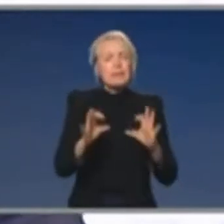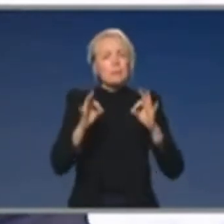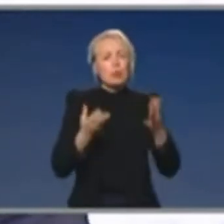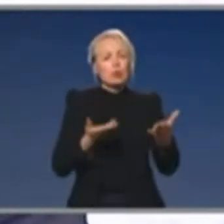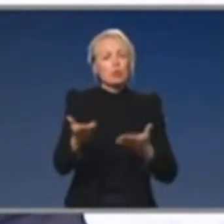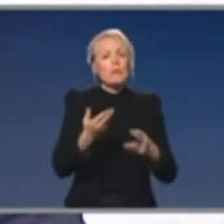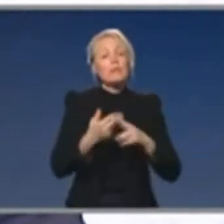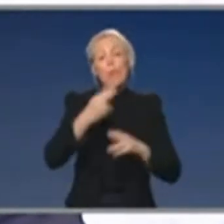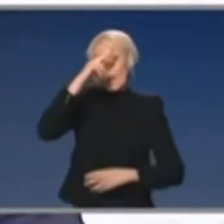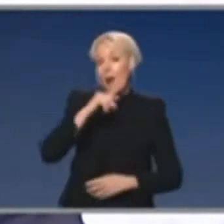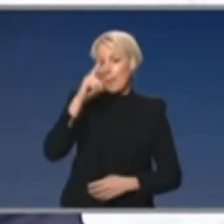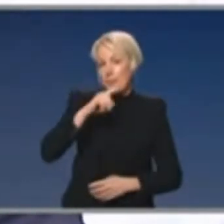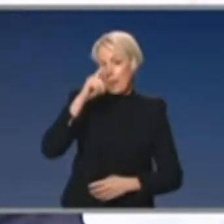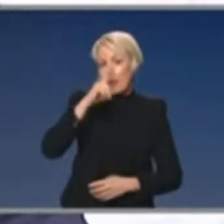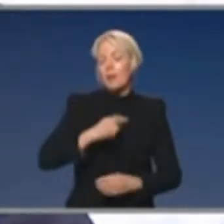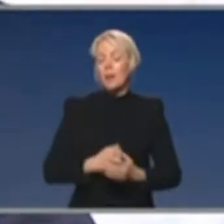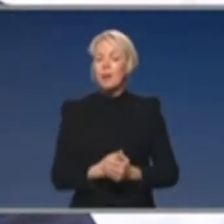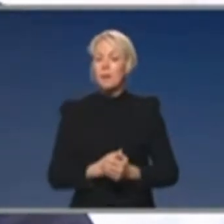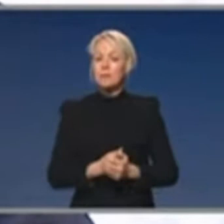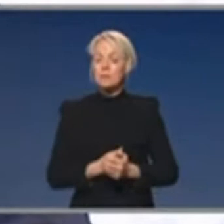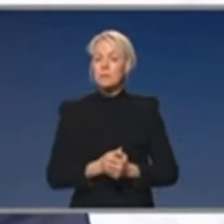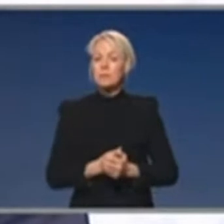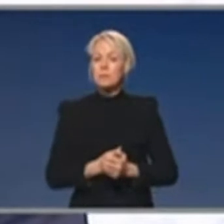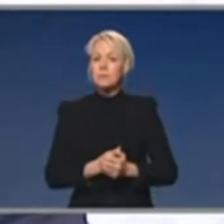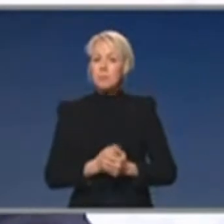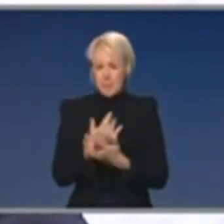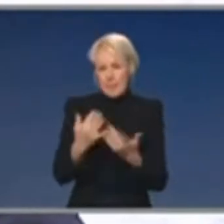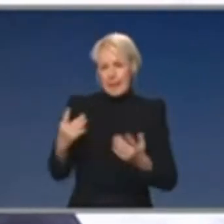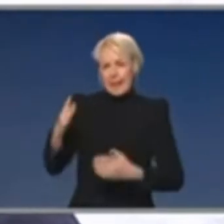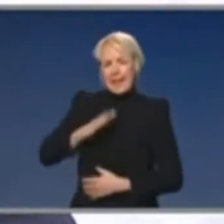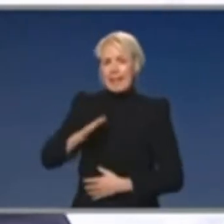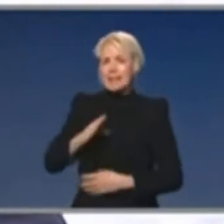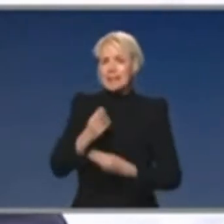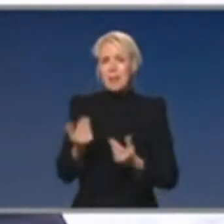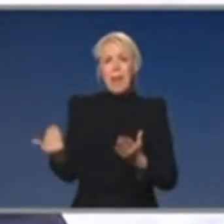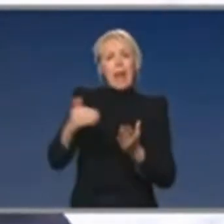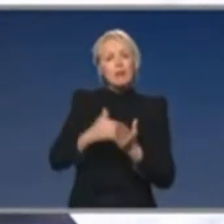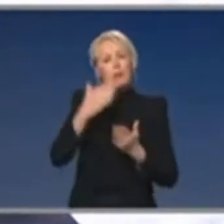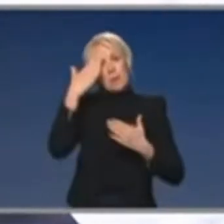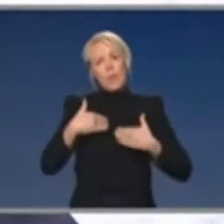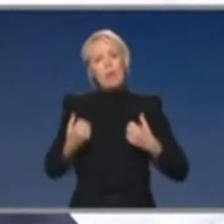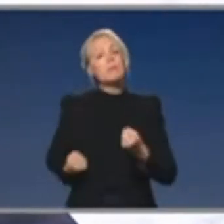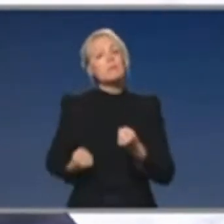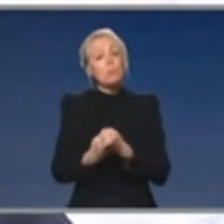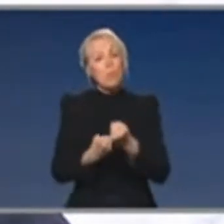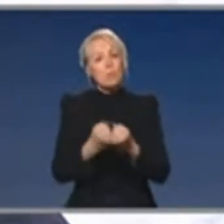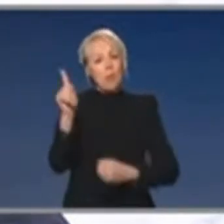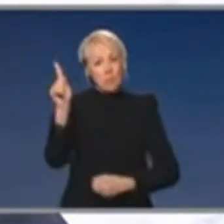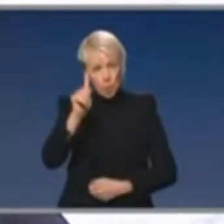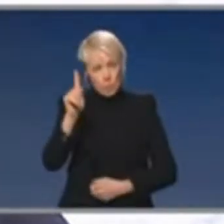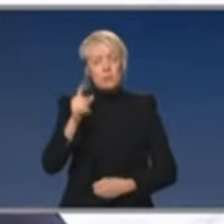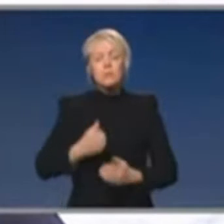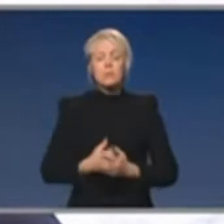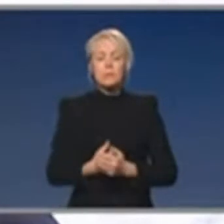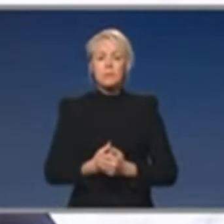Headspace, the services have been there to support them, but there are many more who are seeking that, and The advice I have had is we need to build that